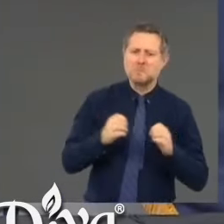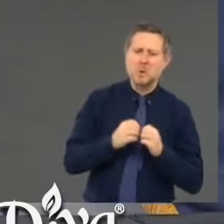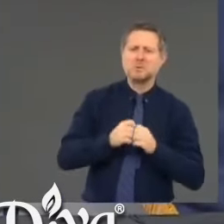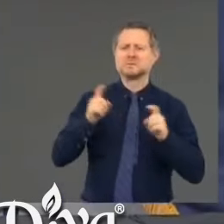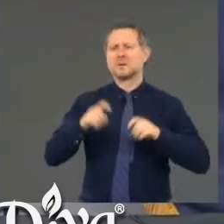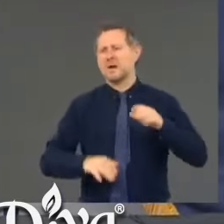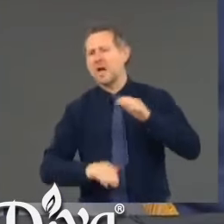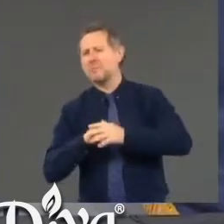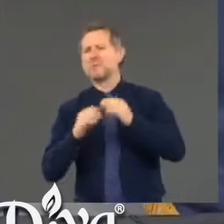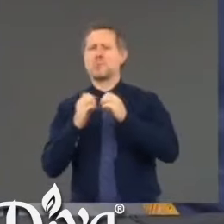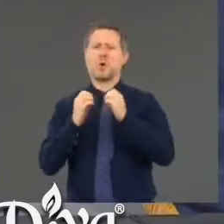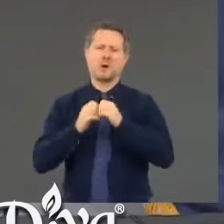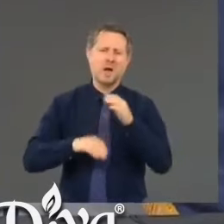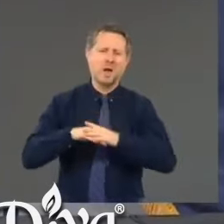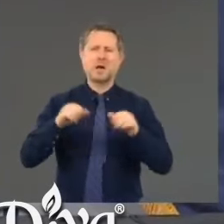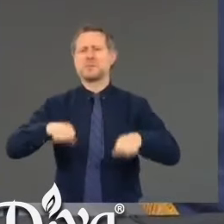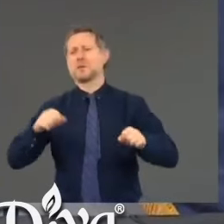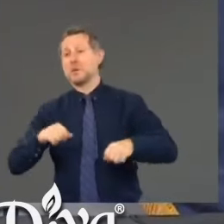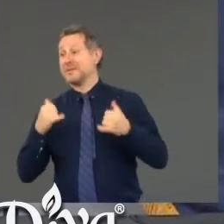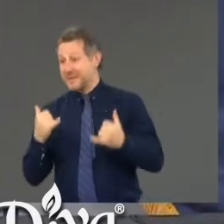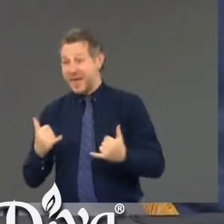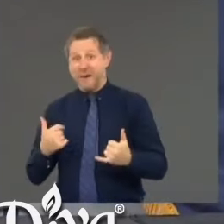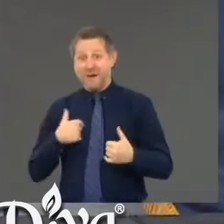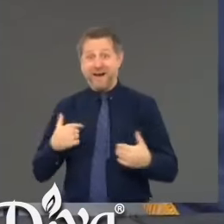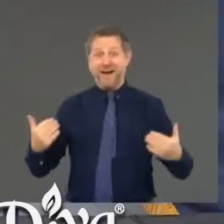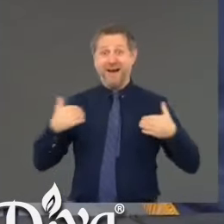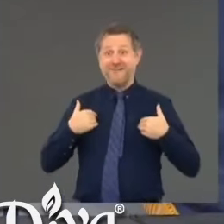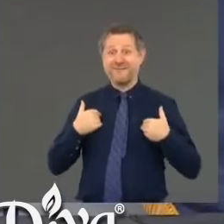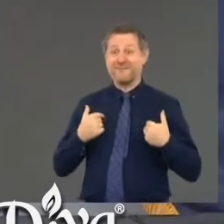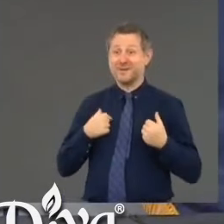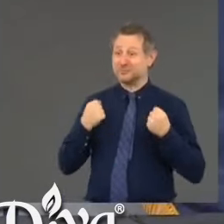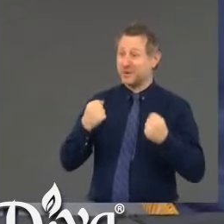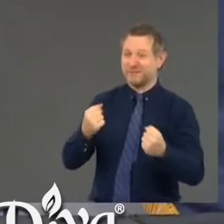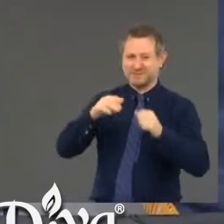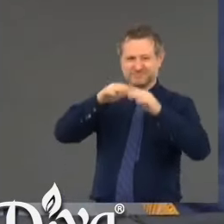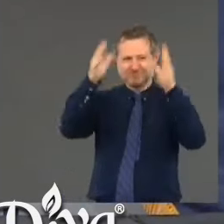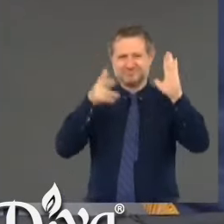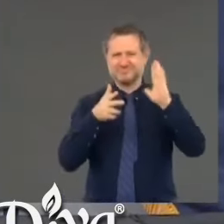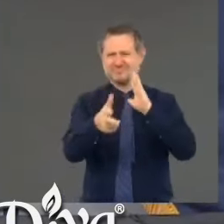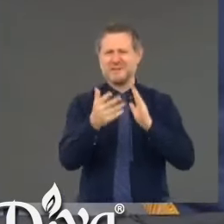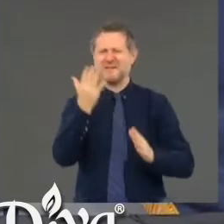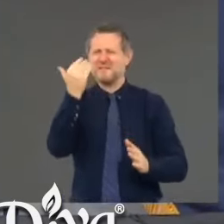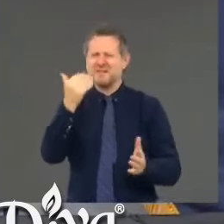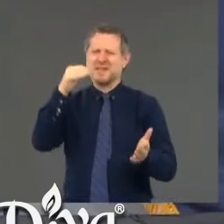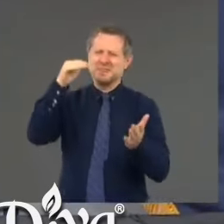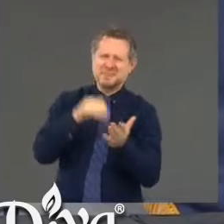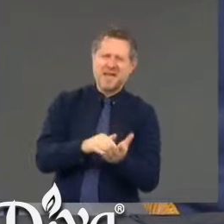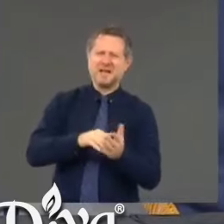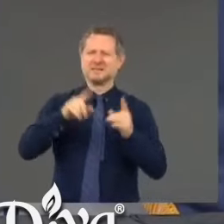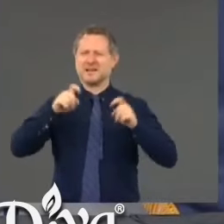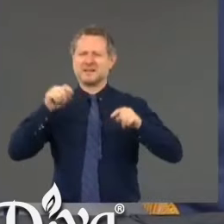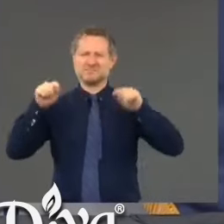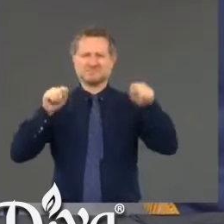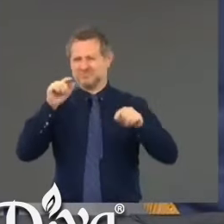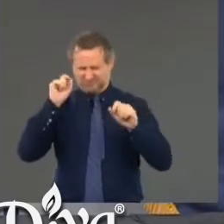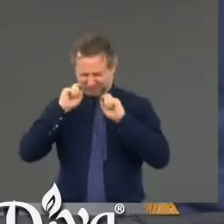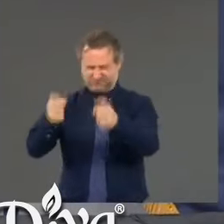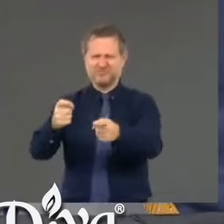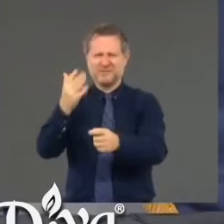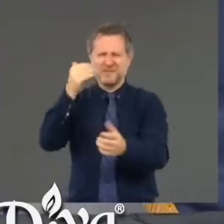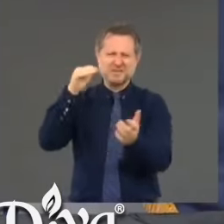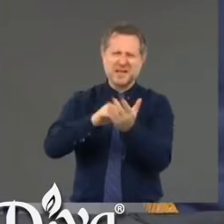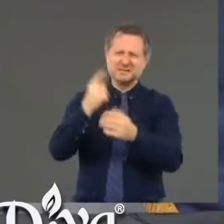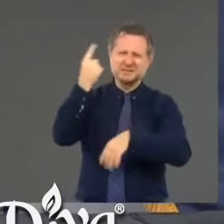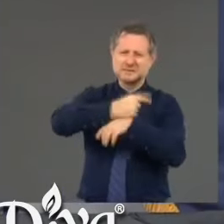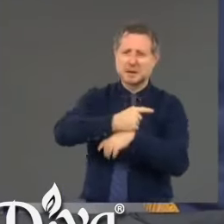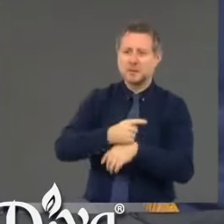We now have, for example, drive-ins that can do 15,000 tests a day. Only 5,000 people are coming.